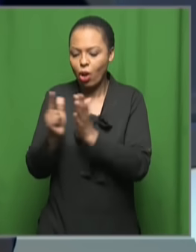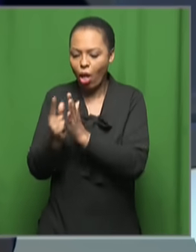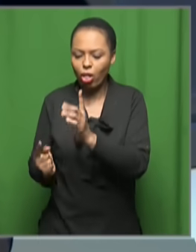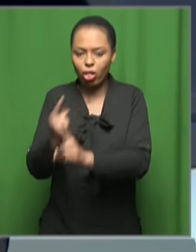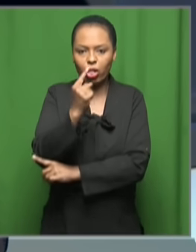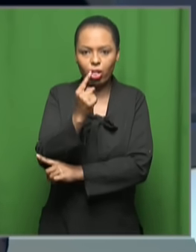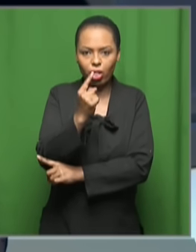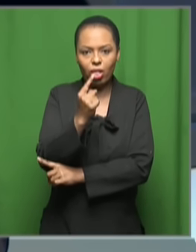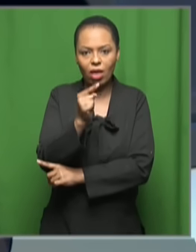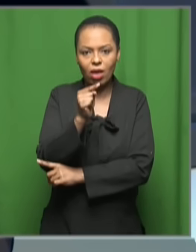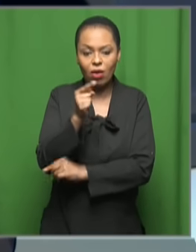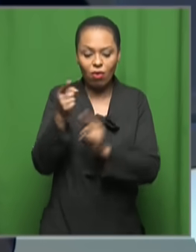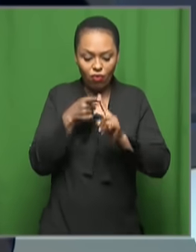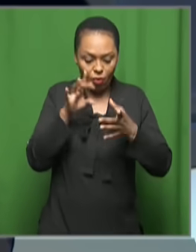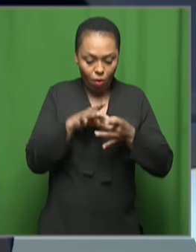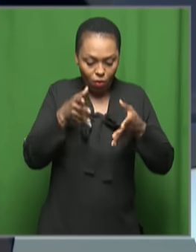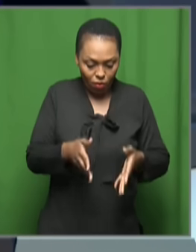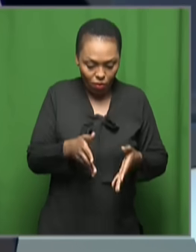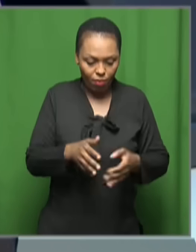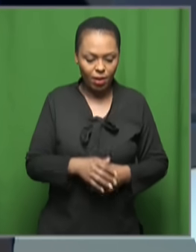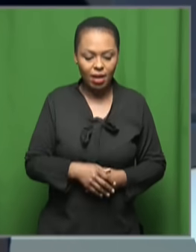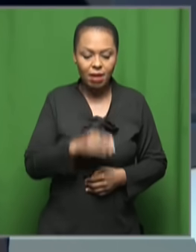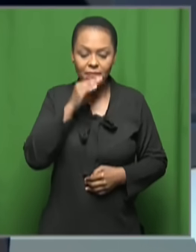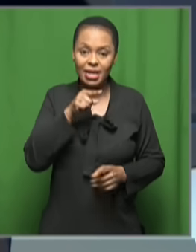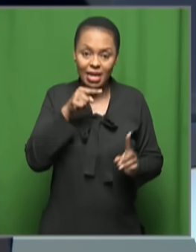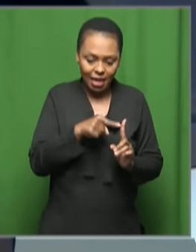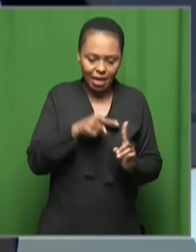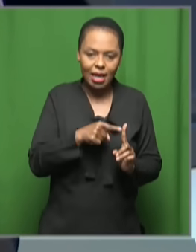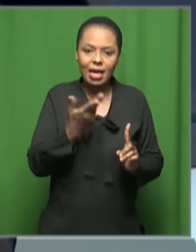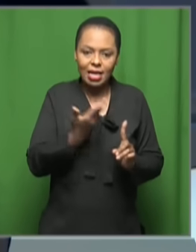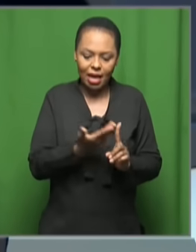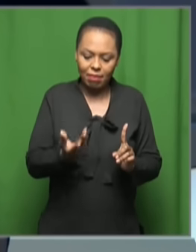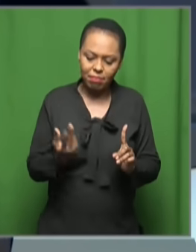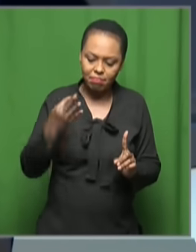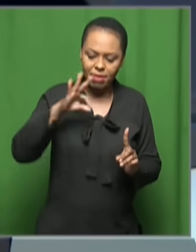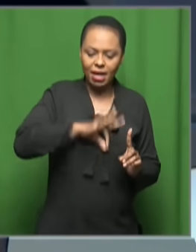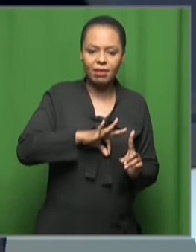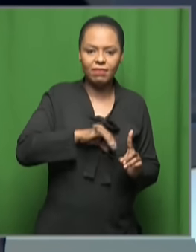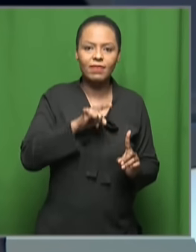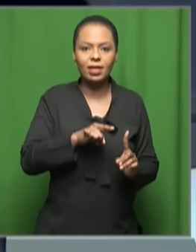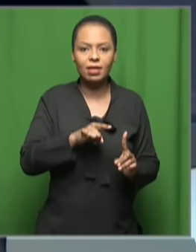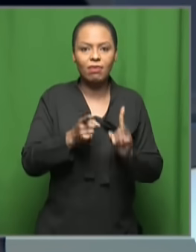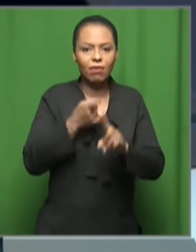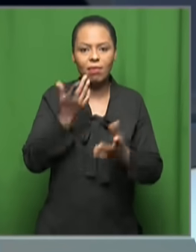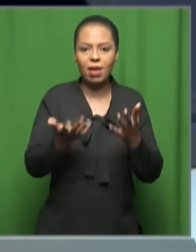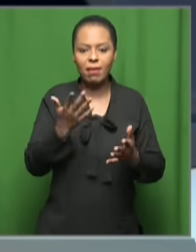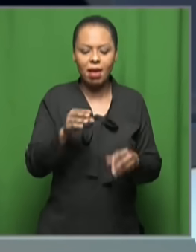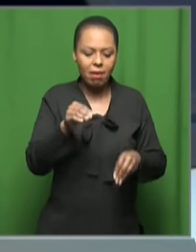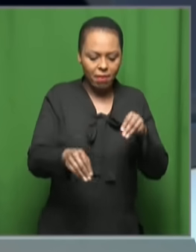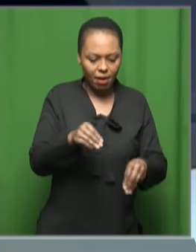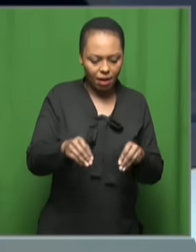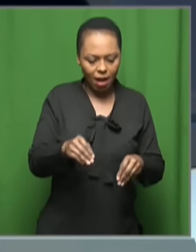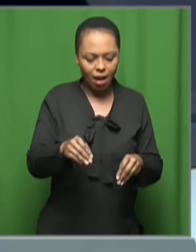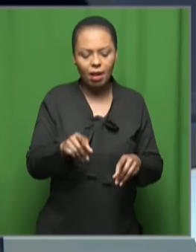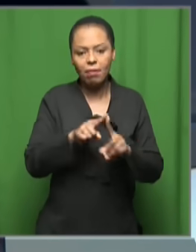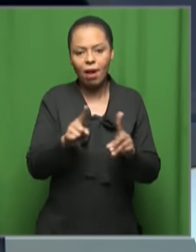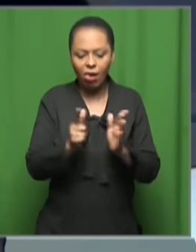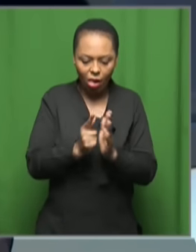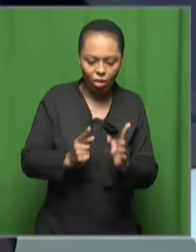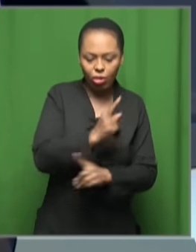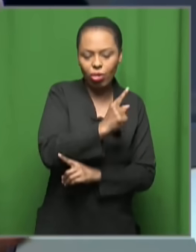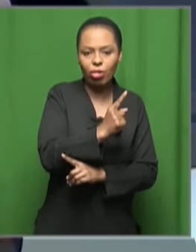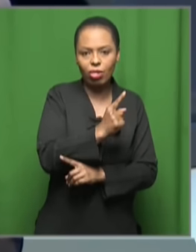greatly from getting the minerals from everything if it is done illegitimately or is